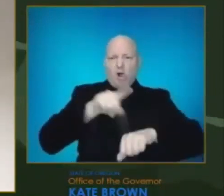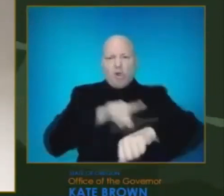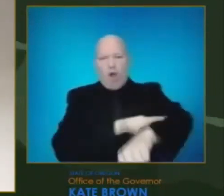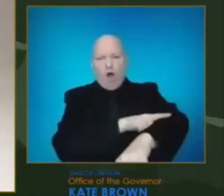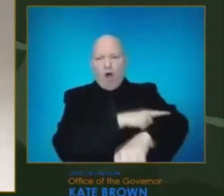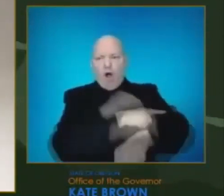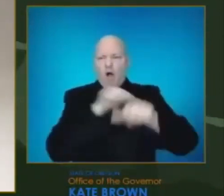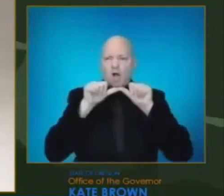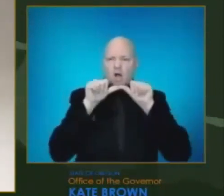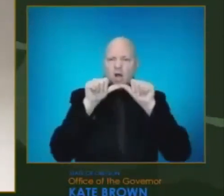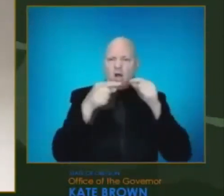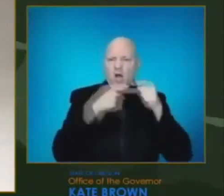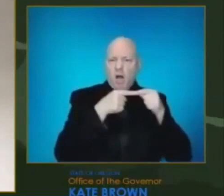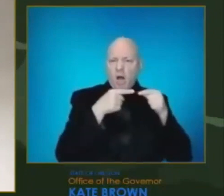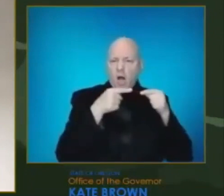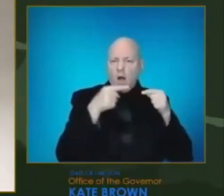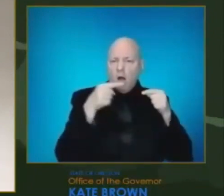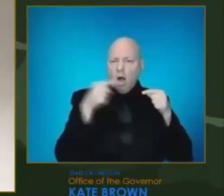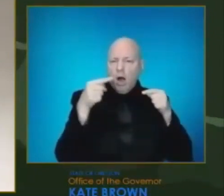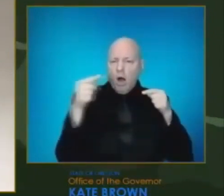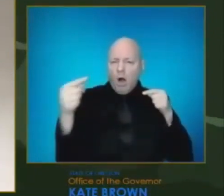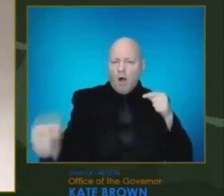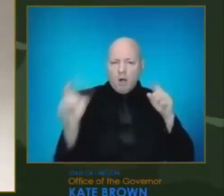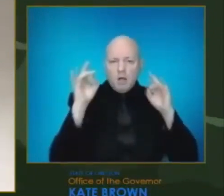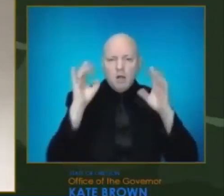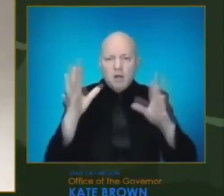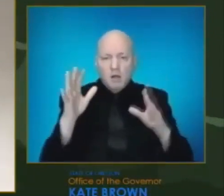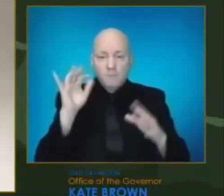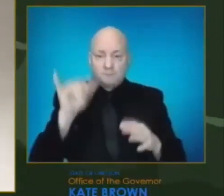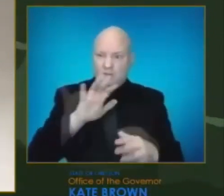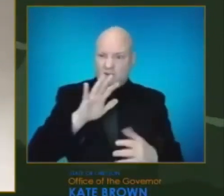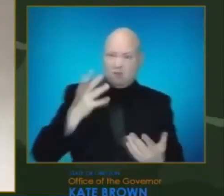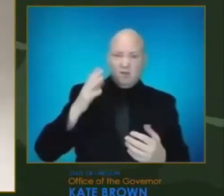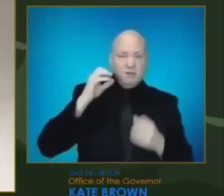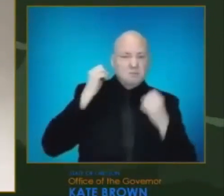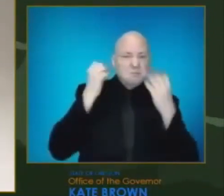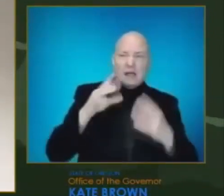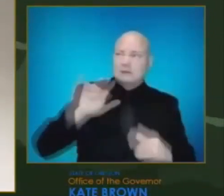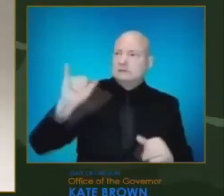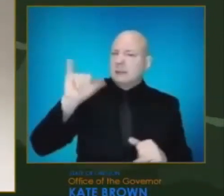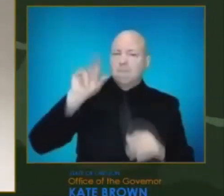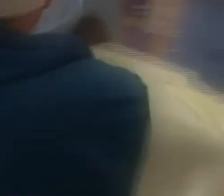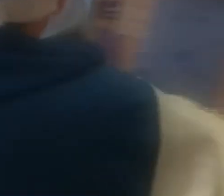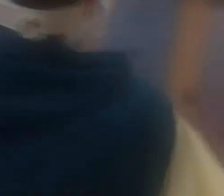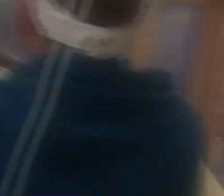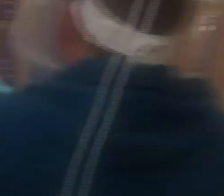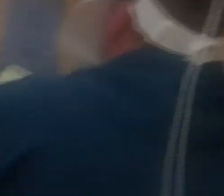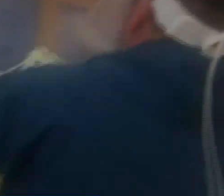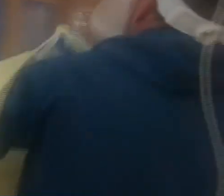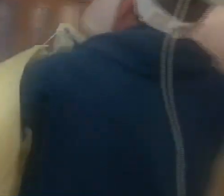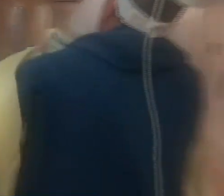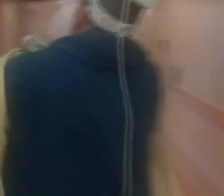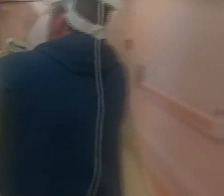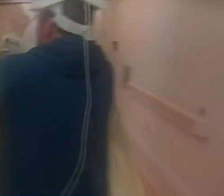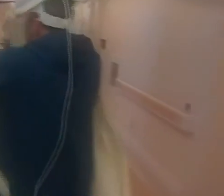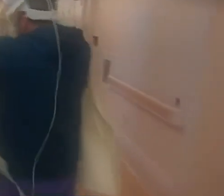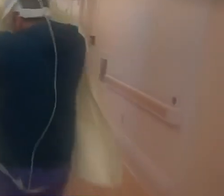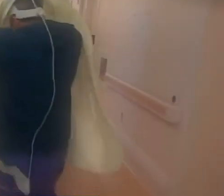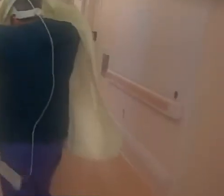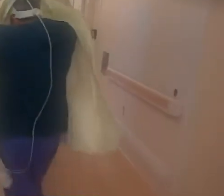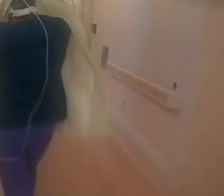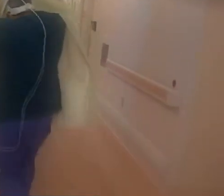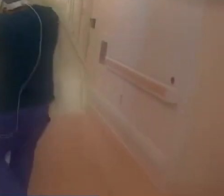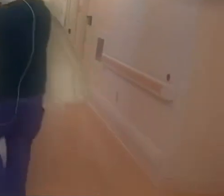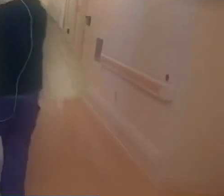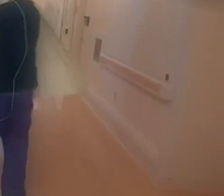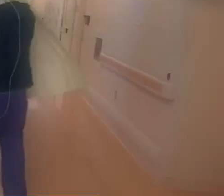with debilitating, long-term, chronic, possibly lifelong symptoms. I can